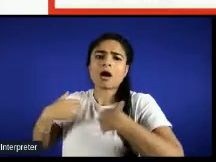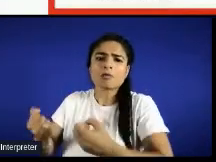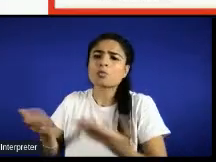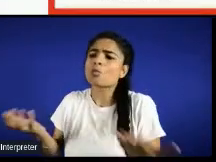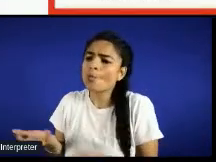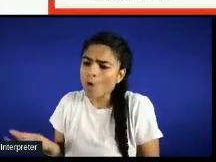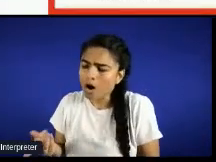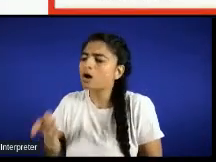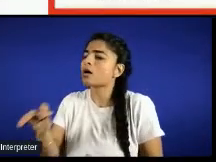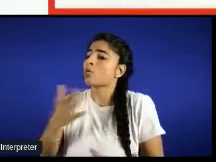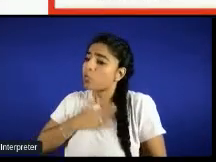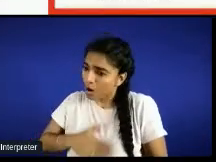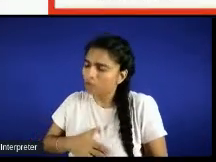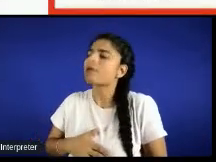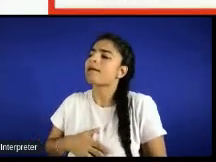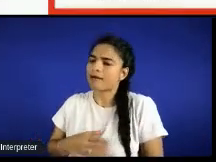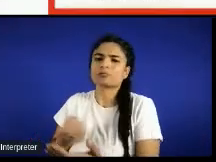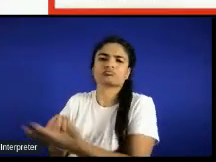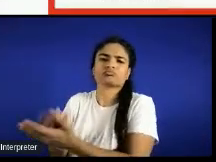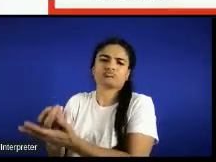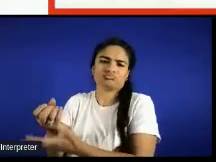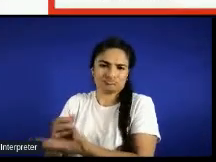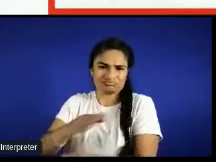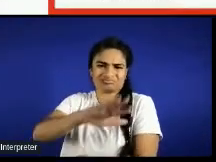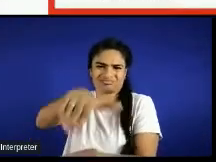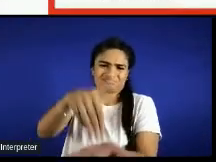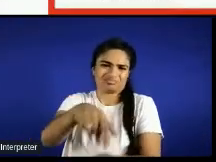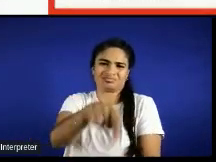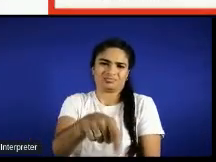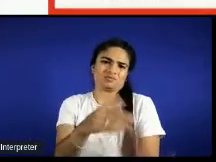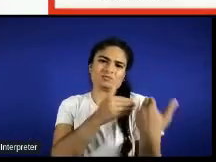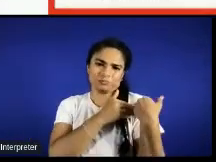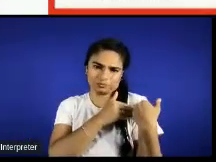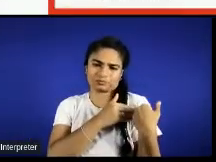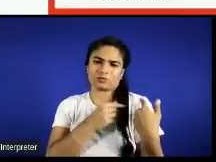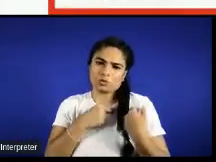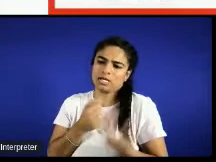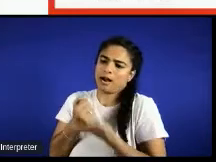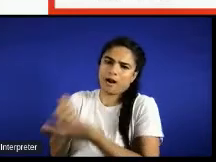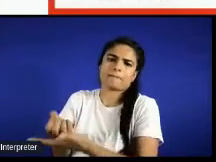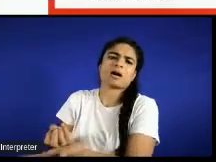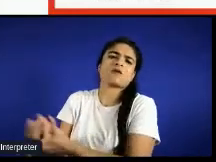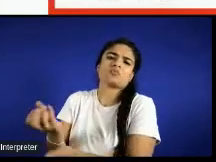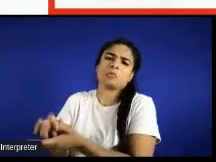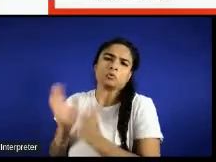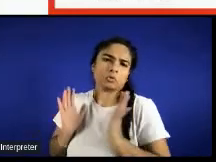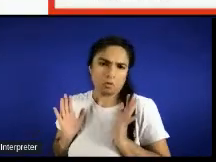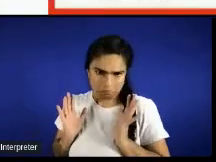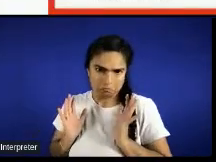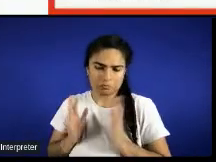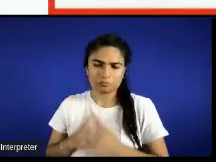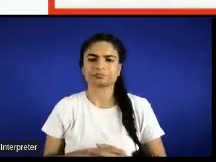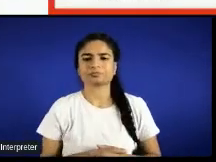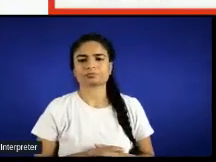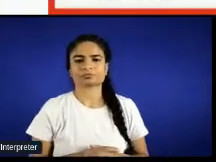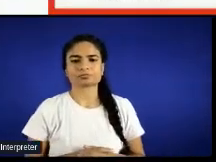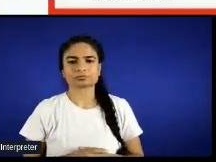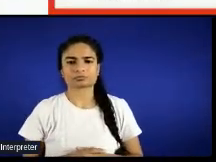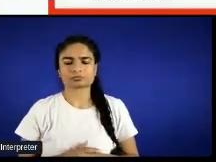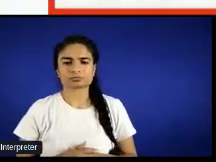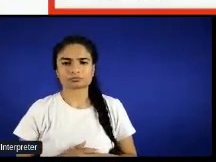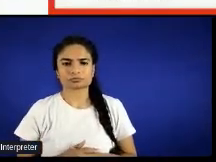we can support with, and the types of the activities exactly. So the activities